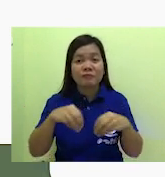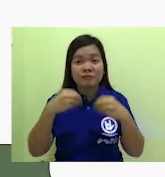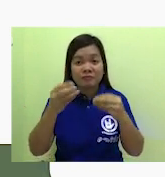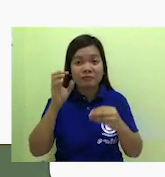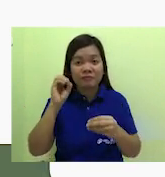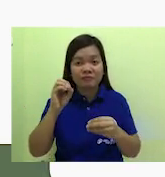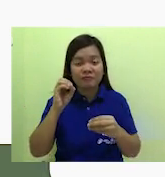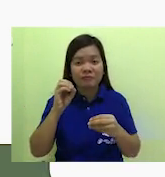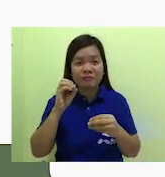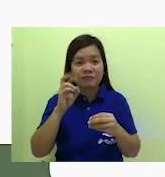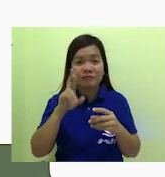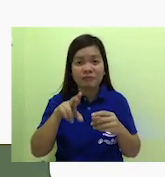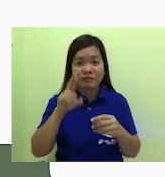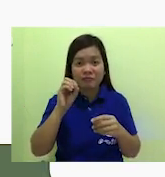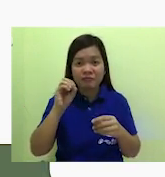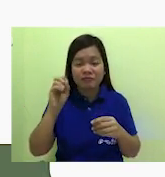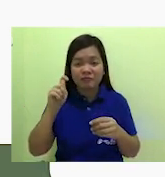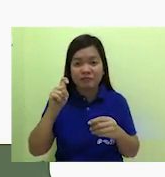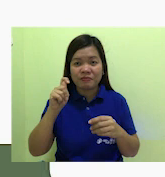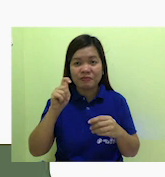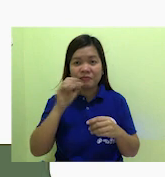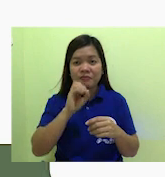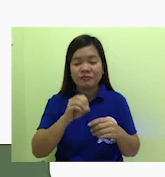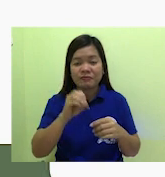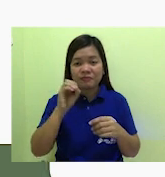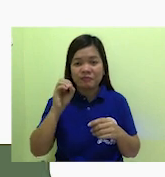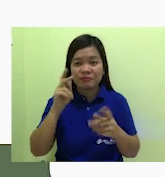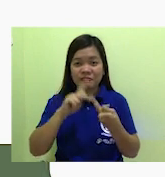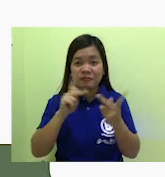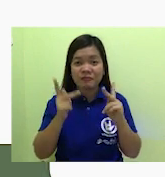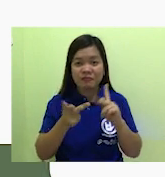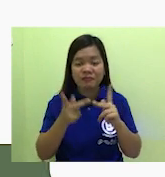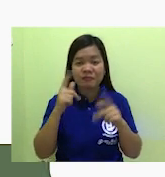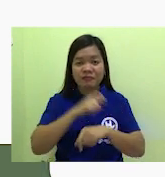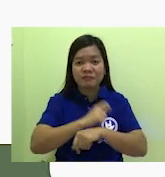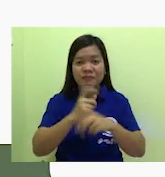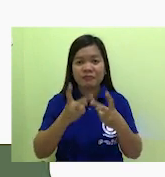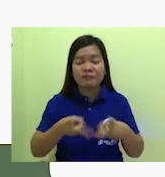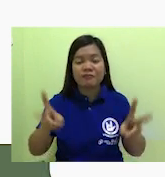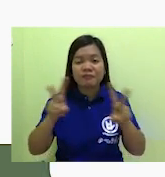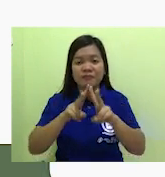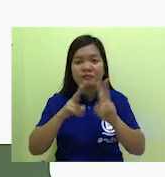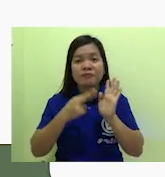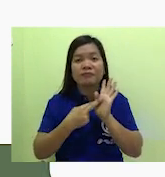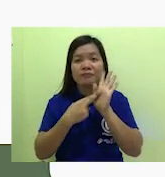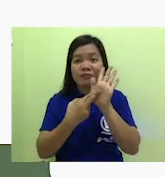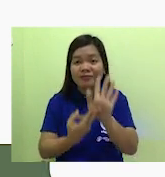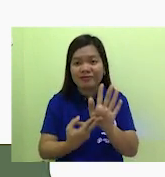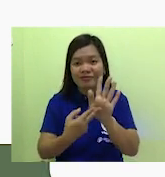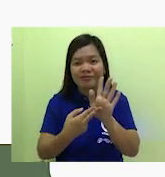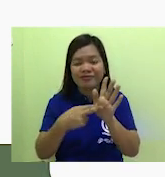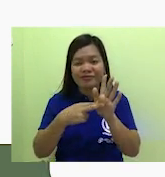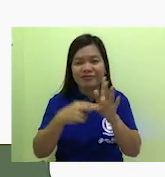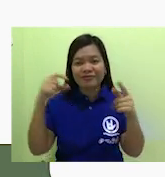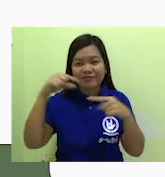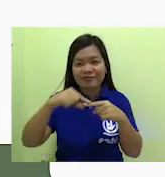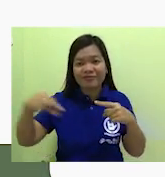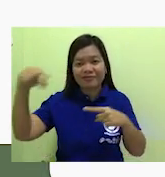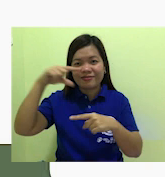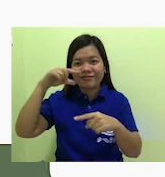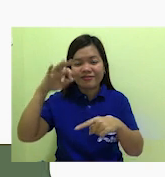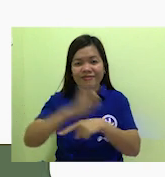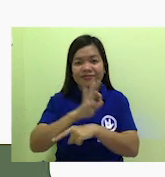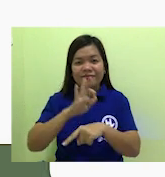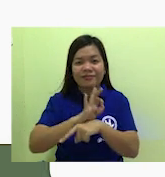If the given zero or root is an ordered pair in the table of values that represent the quadratic